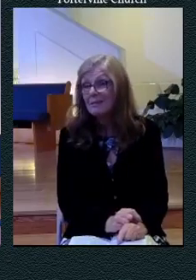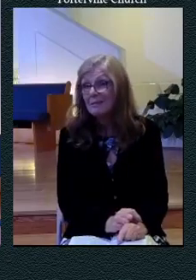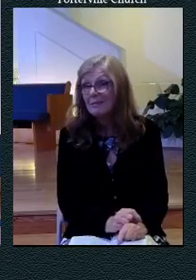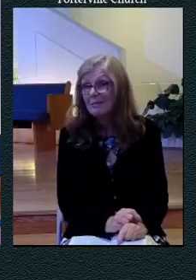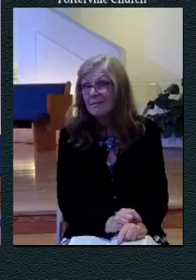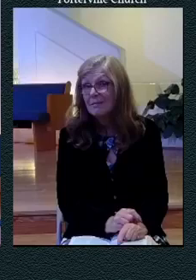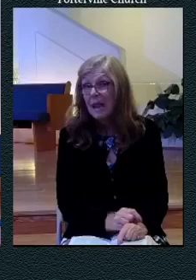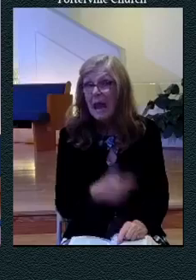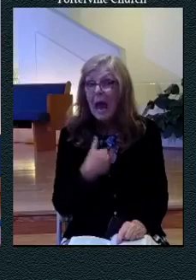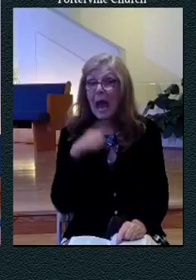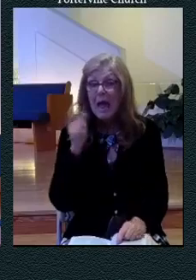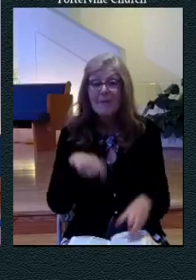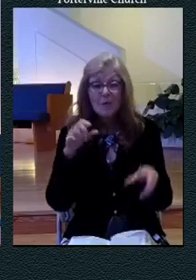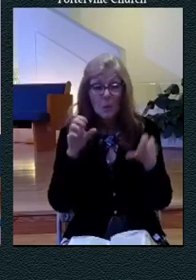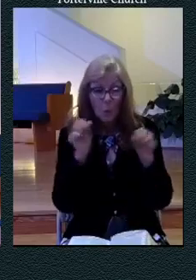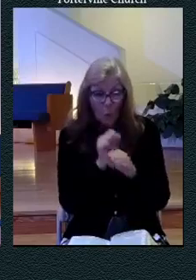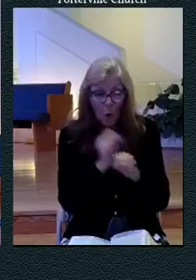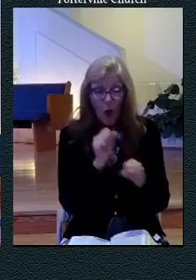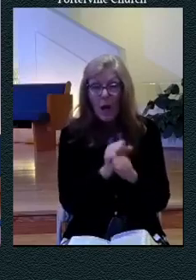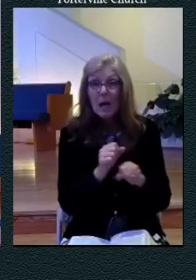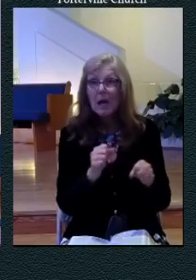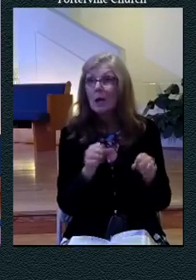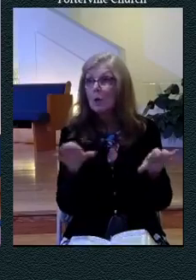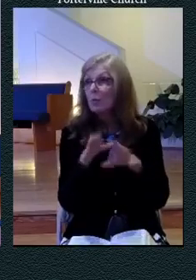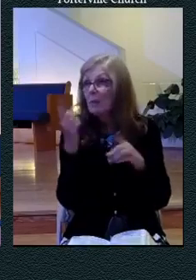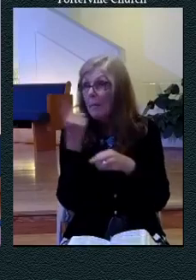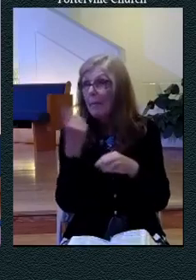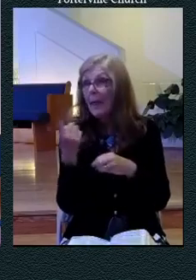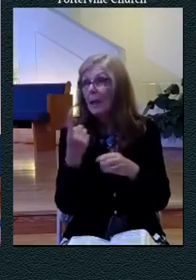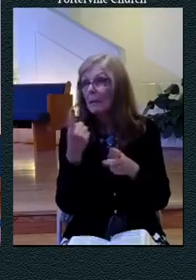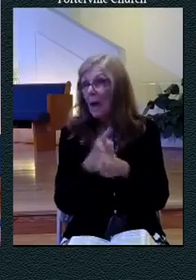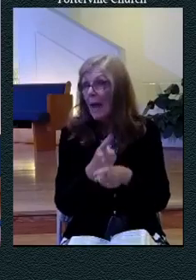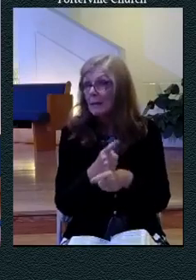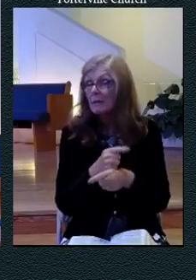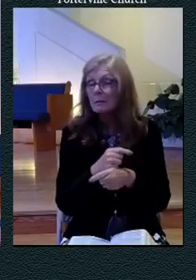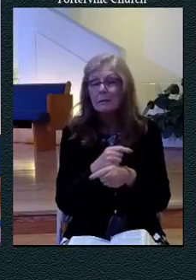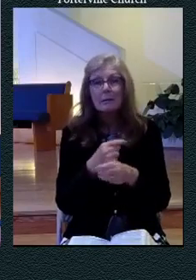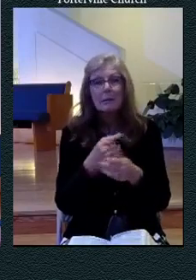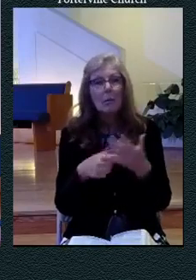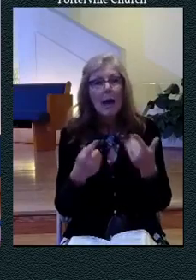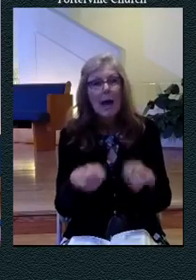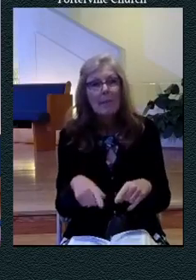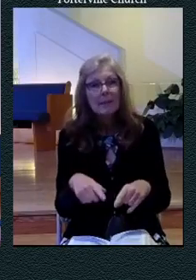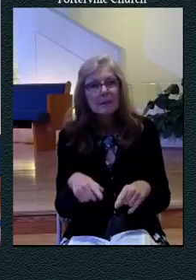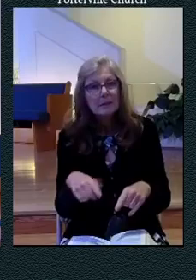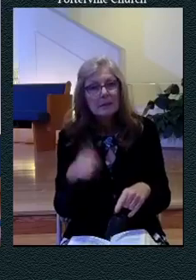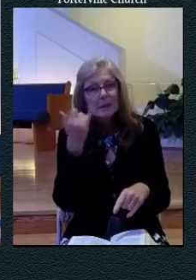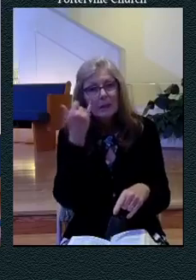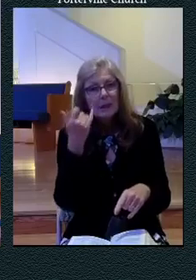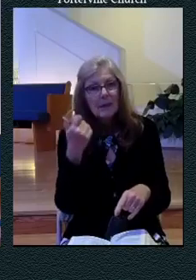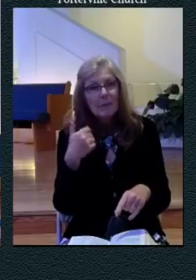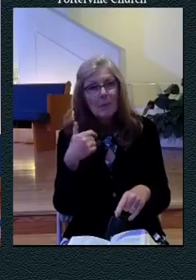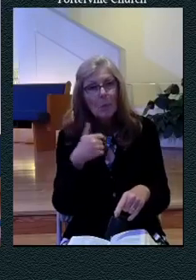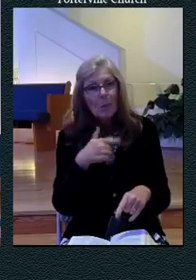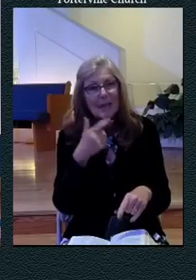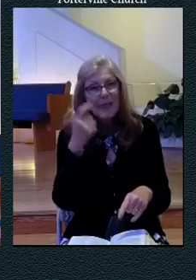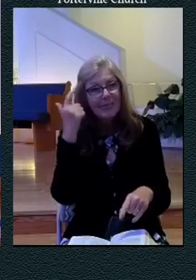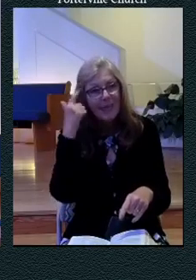I better get to work. I got to do something. You know what happens if we fall into that, I've got to do